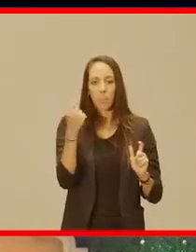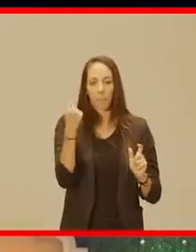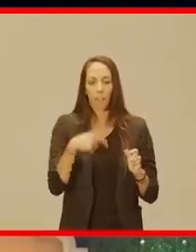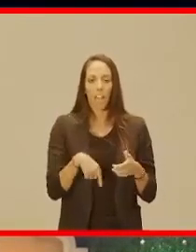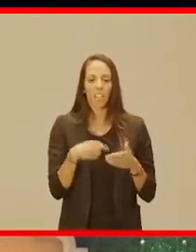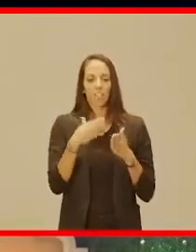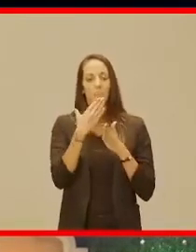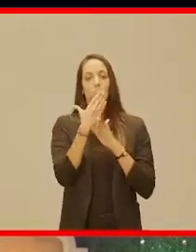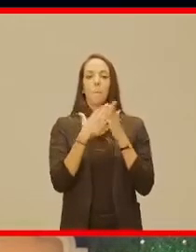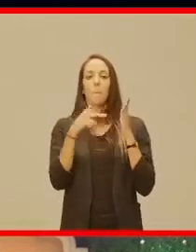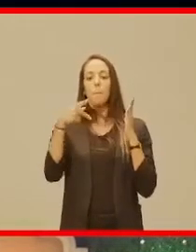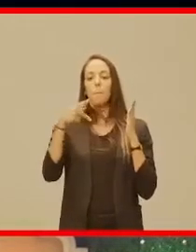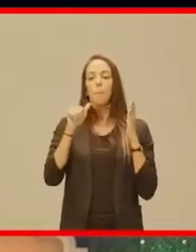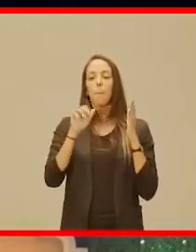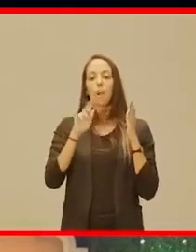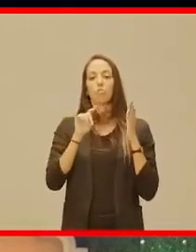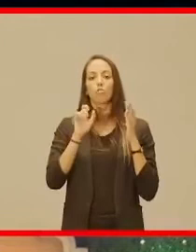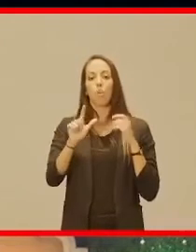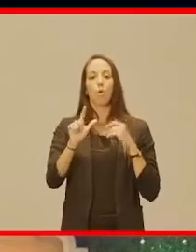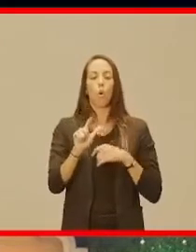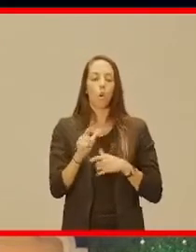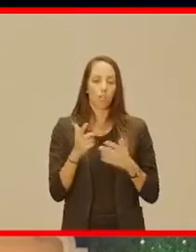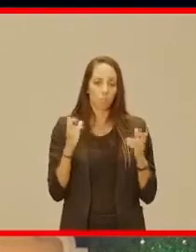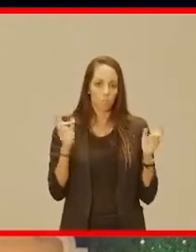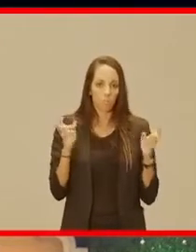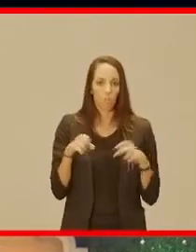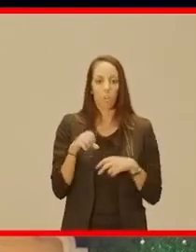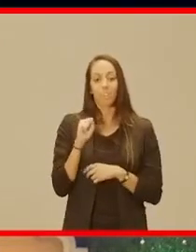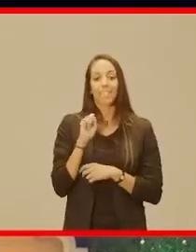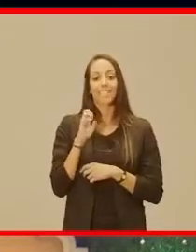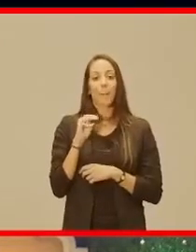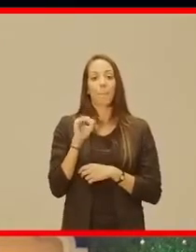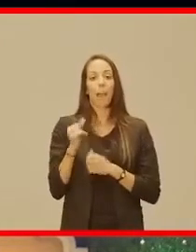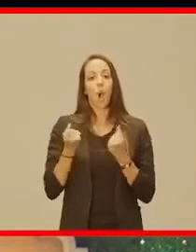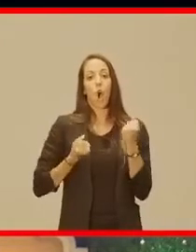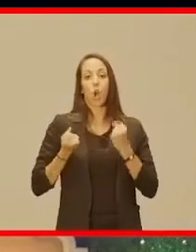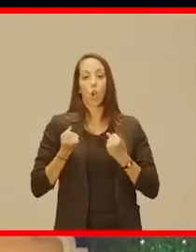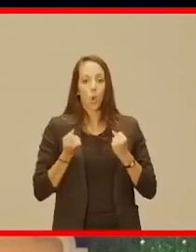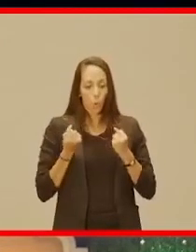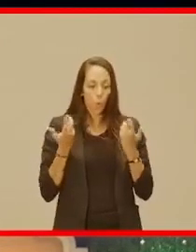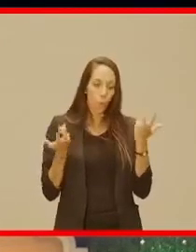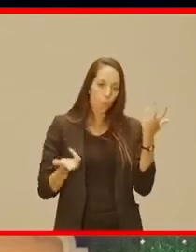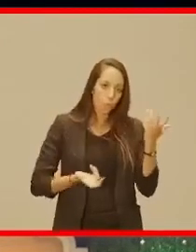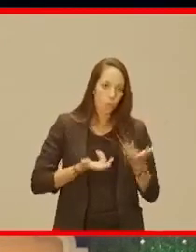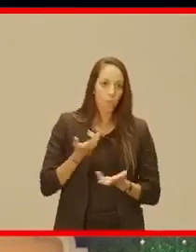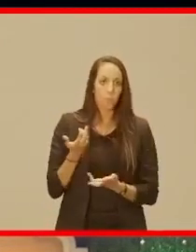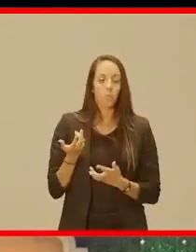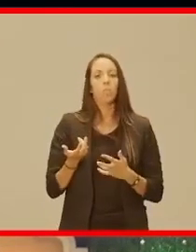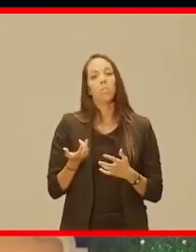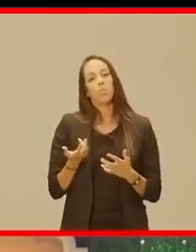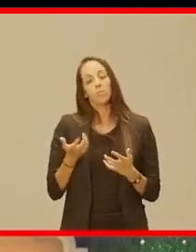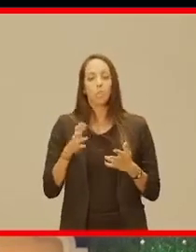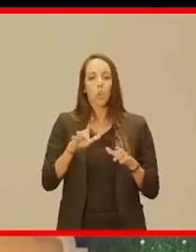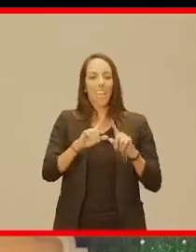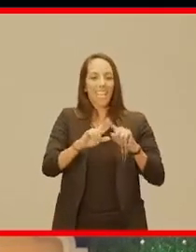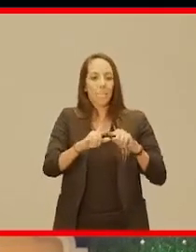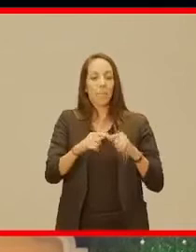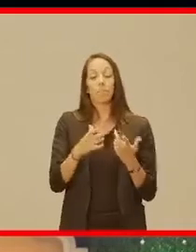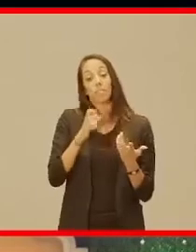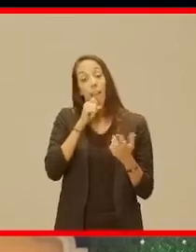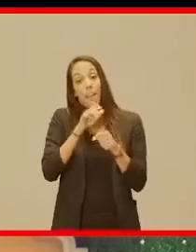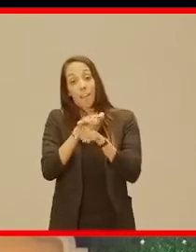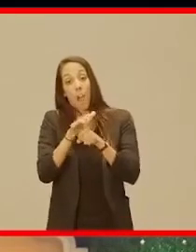what is it called? Semi-autonomous vehicles, because currently fully autonomous is okay, but we don't have those yet.